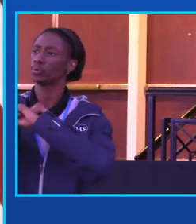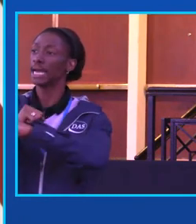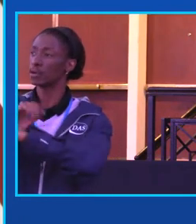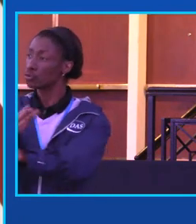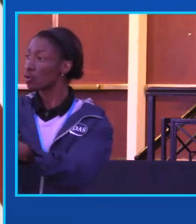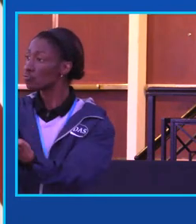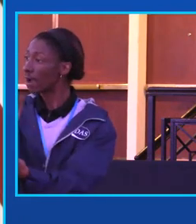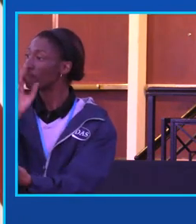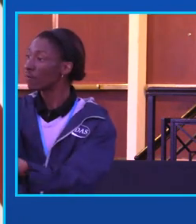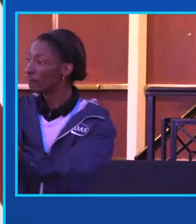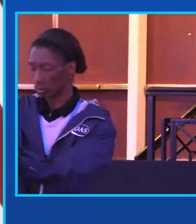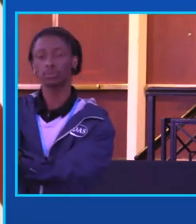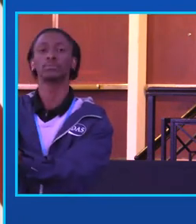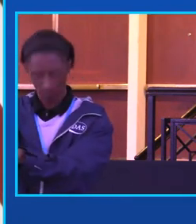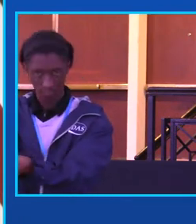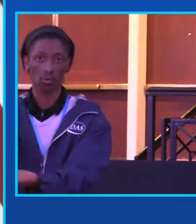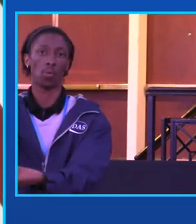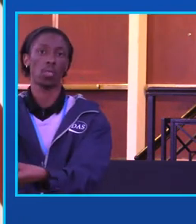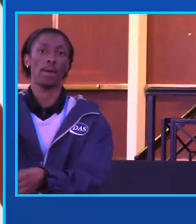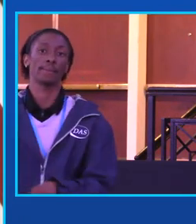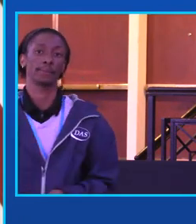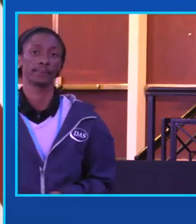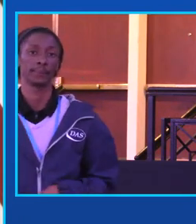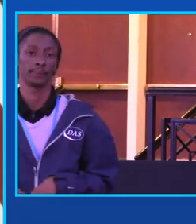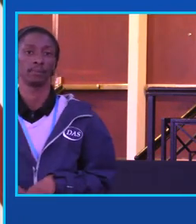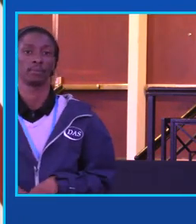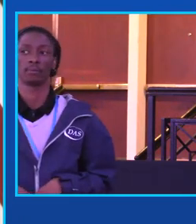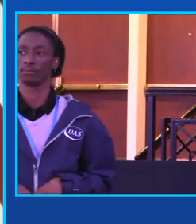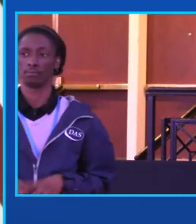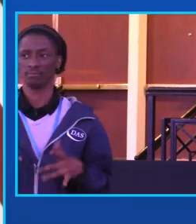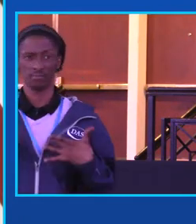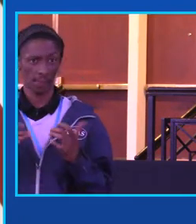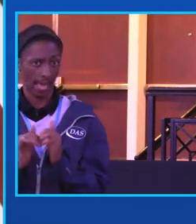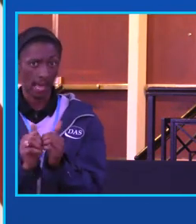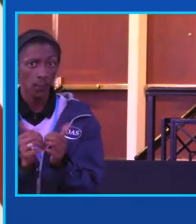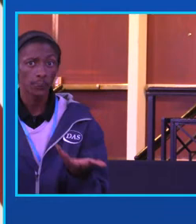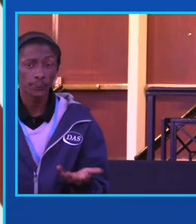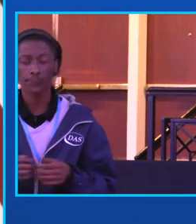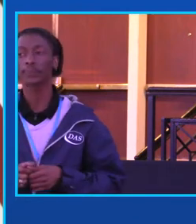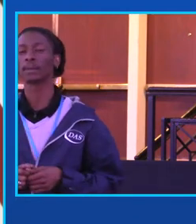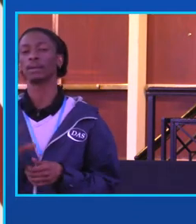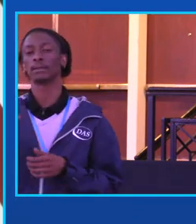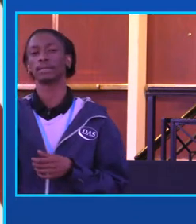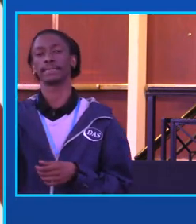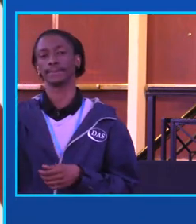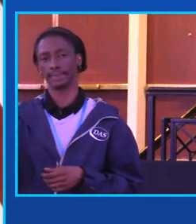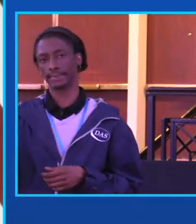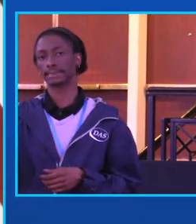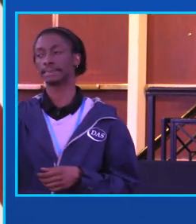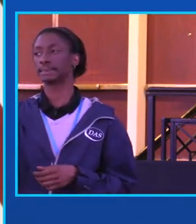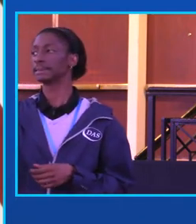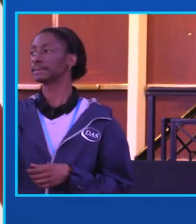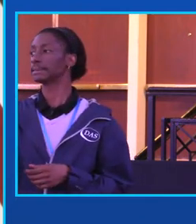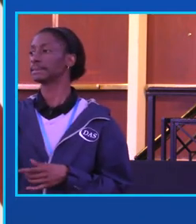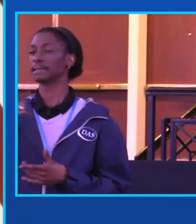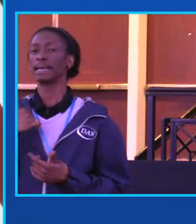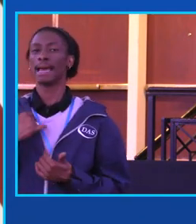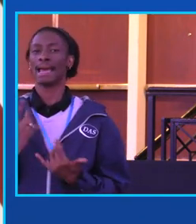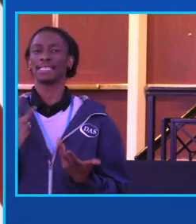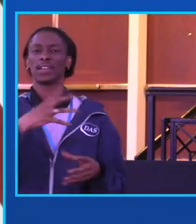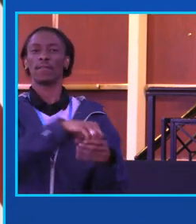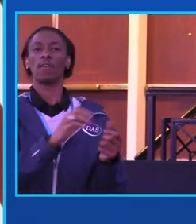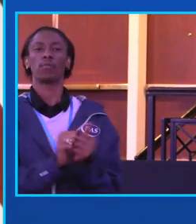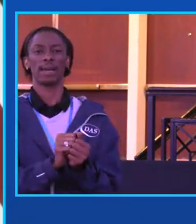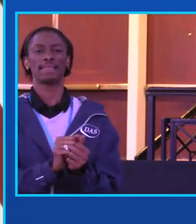vote every step of the way. And how are we doing this? Well, the DNC is involved in litigation to protect and